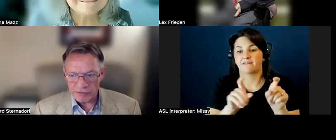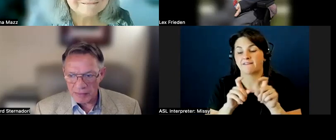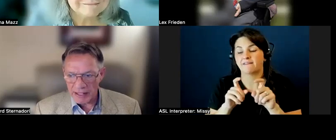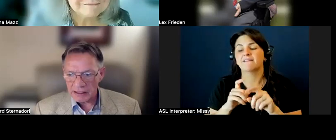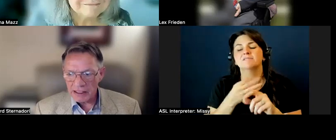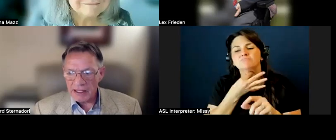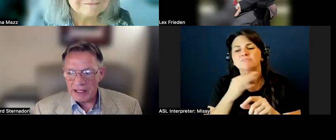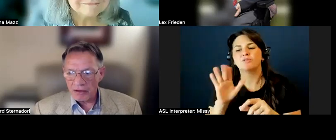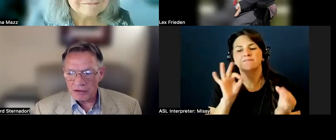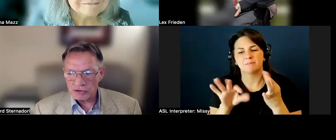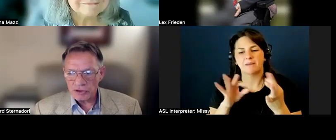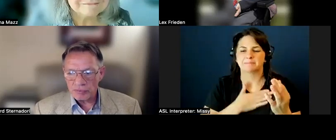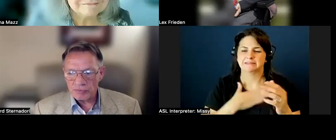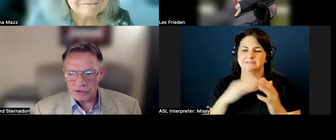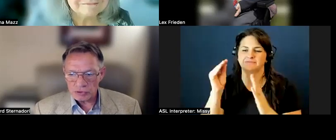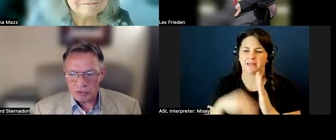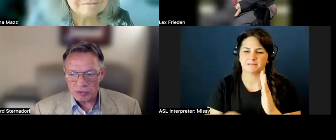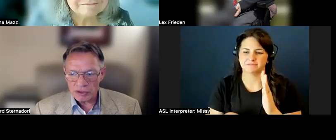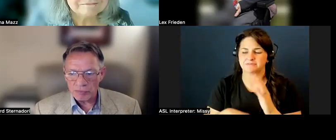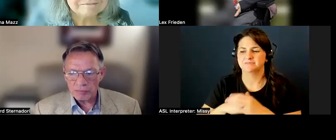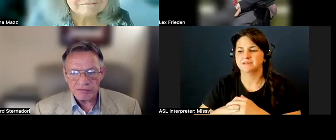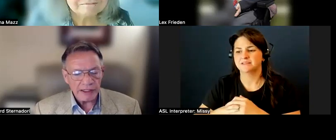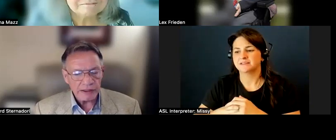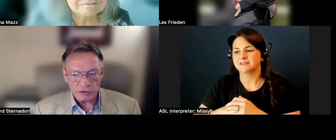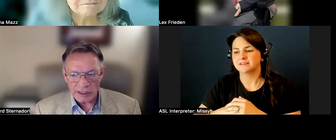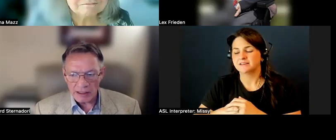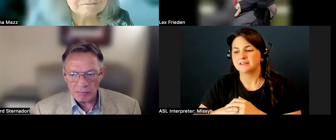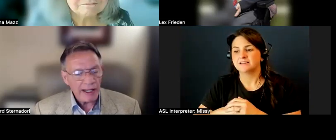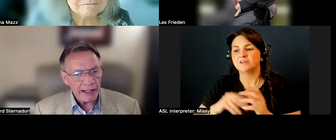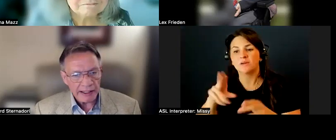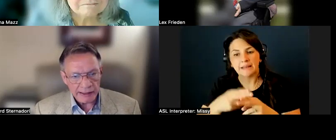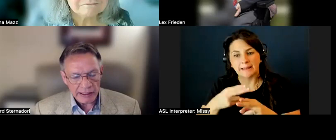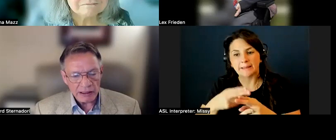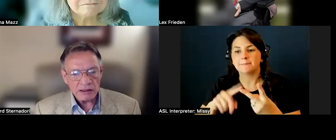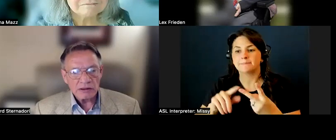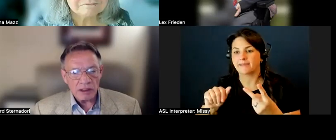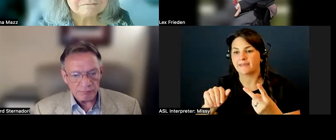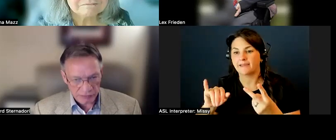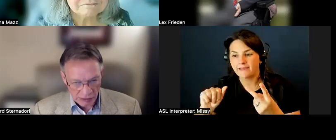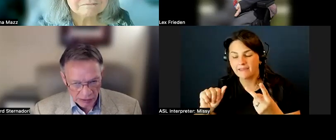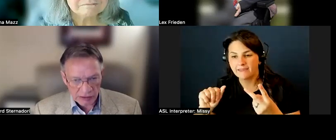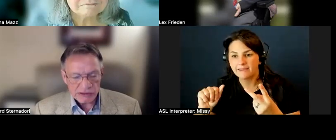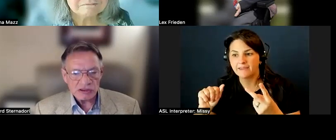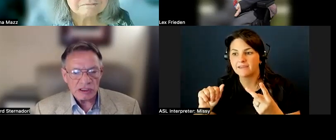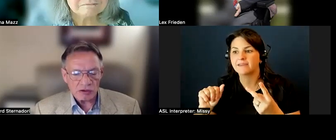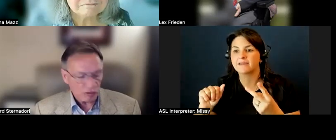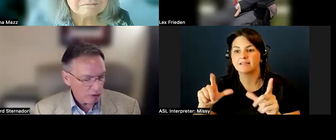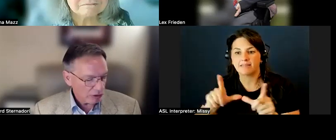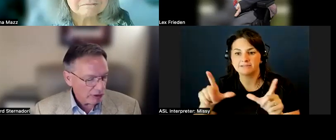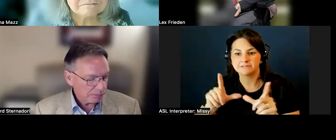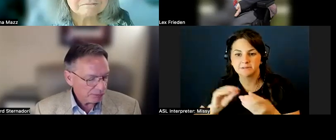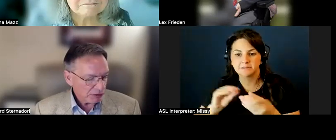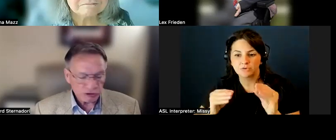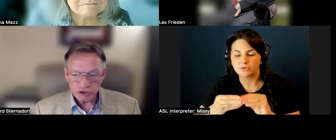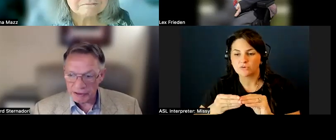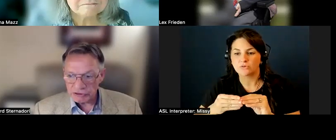your feedback. And also this is where you would provide your name and AIA licensing